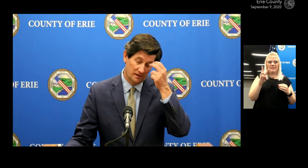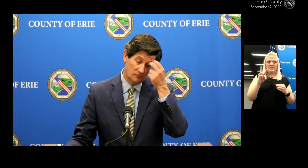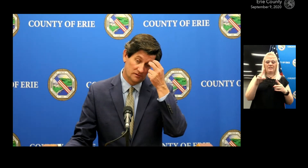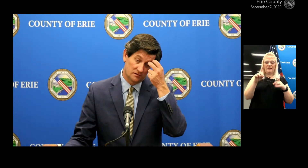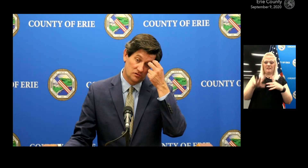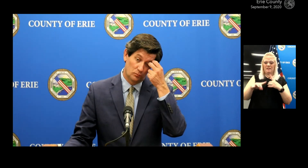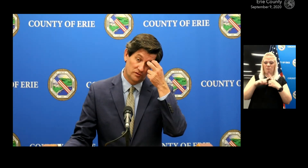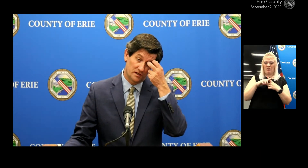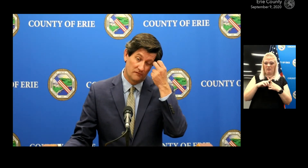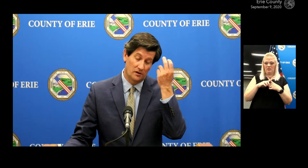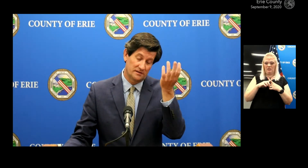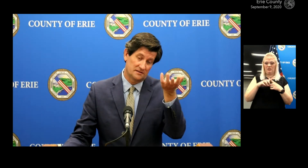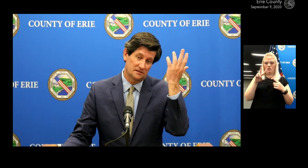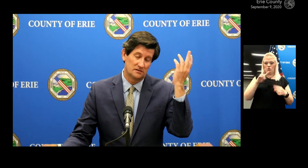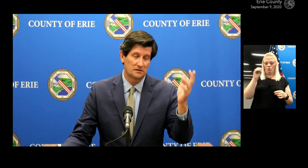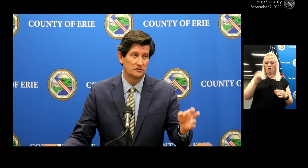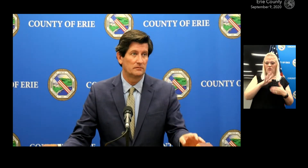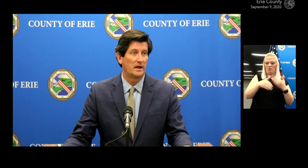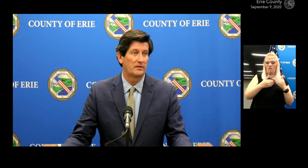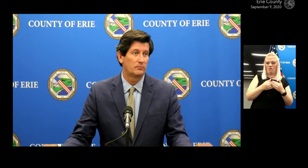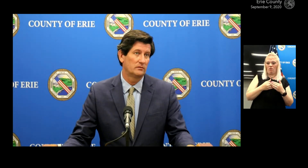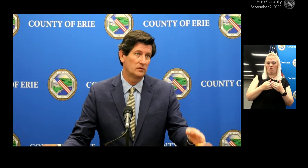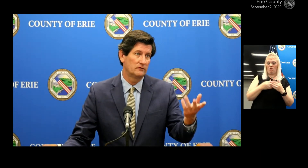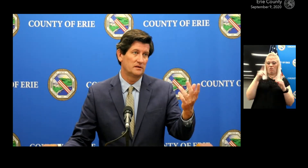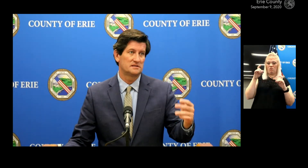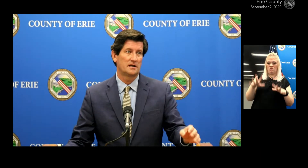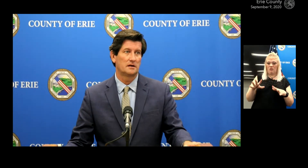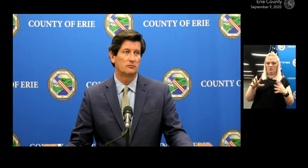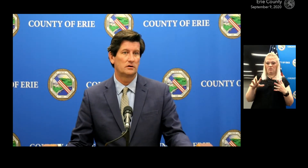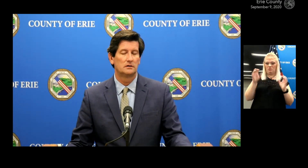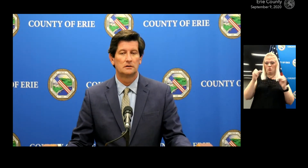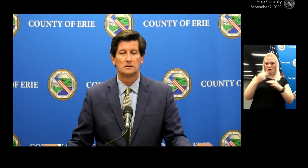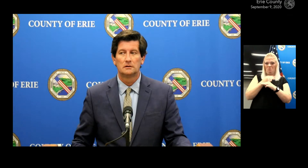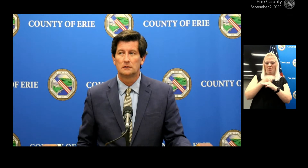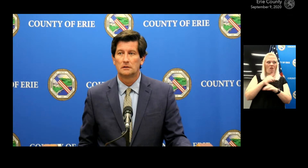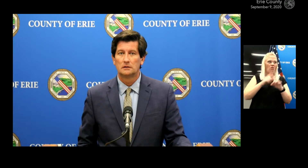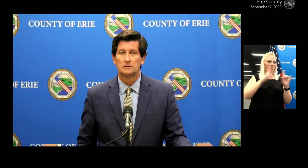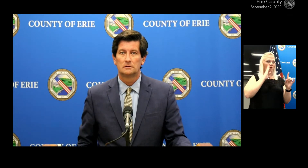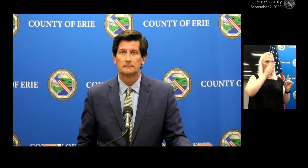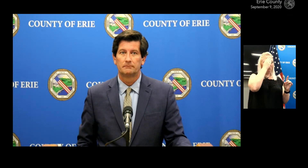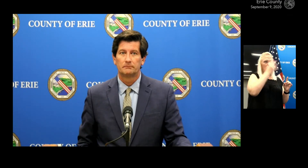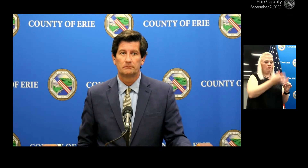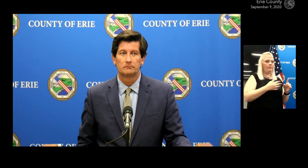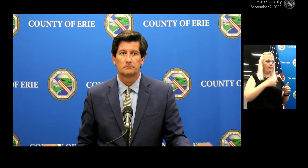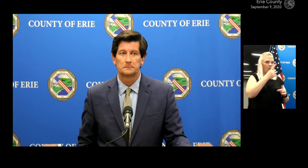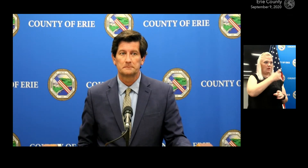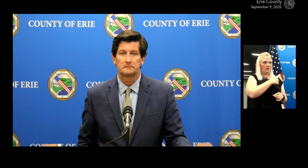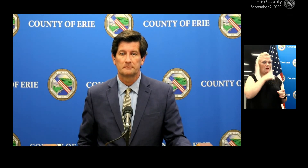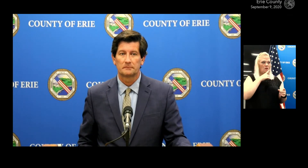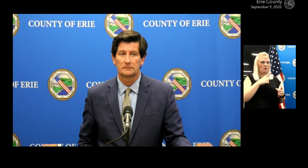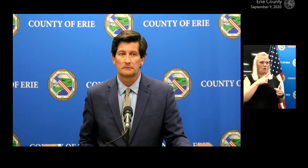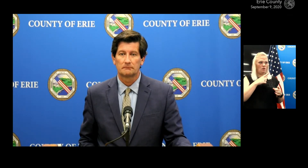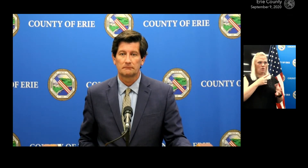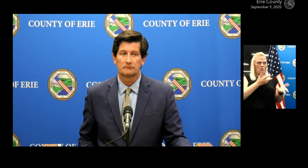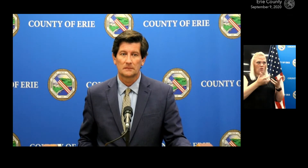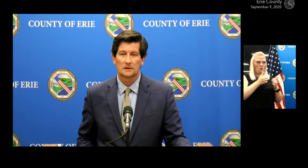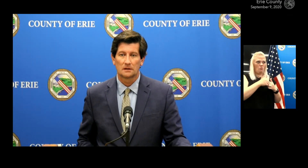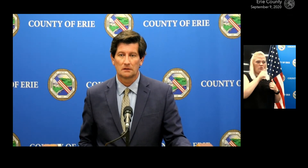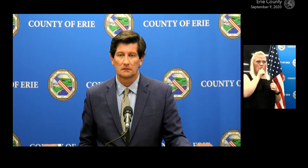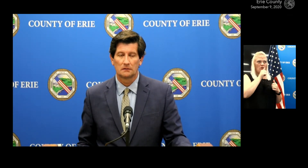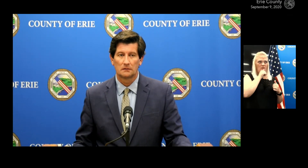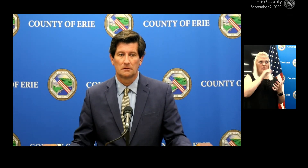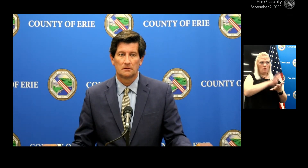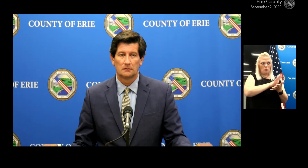positive and that was 2% of all tested, you could do the math. But we'll give you the exact number. Are you dealing with the private schools, private